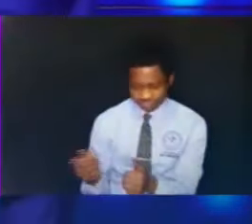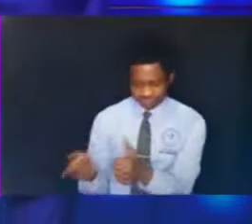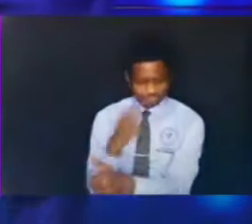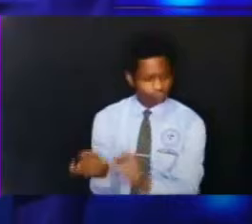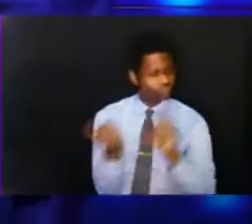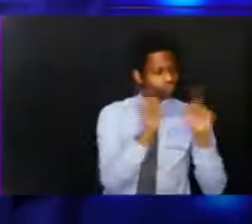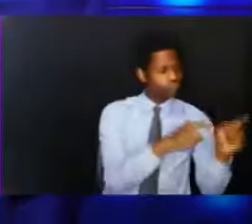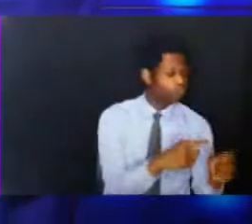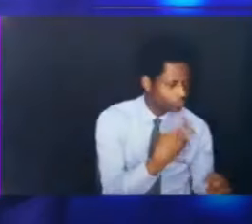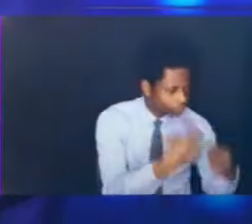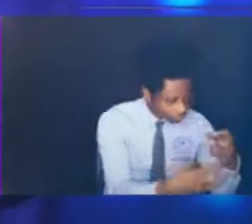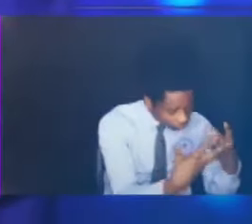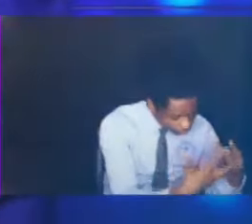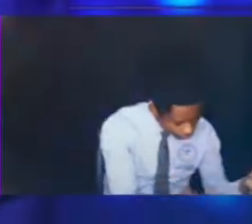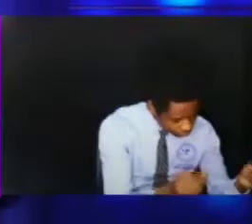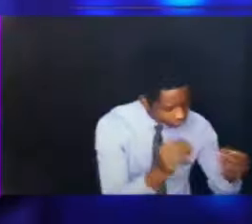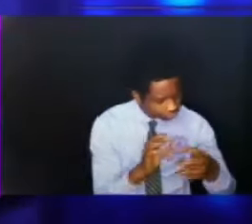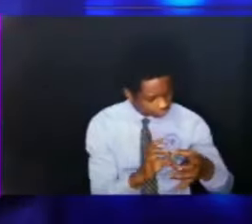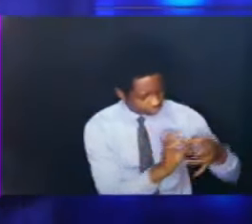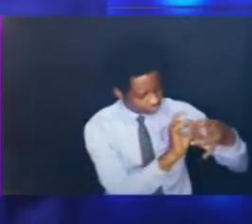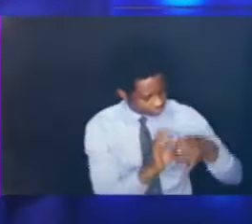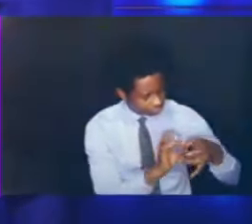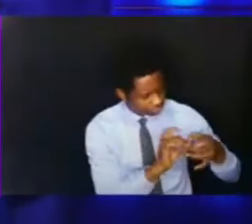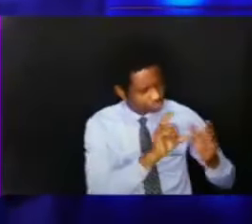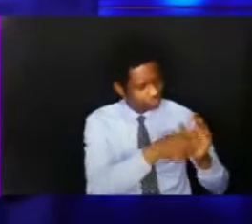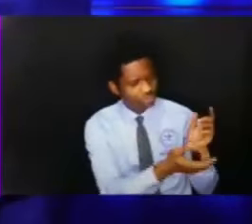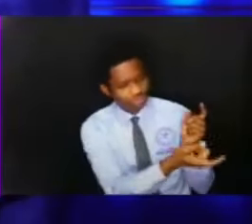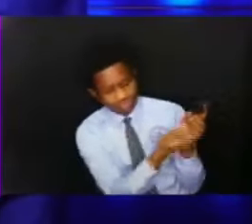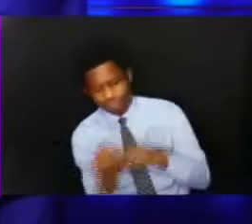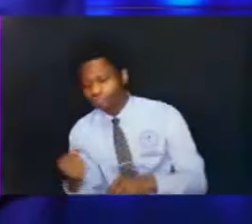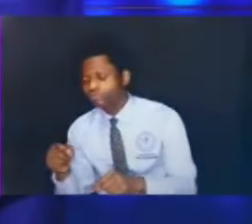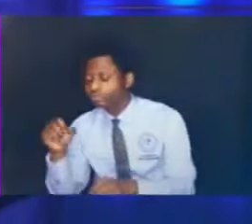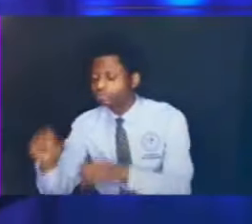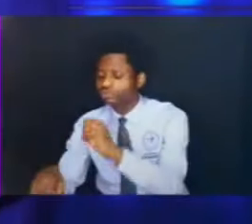be reconciled to them. Then come and offer your gift.